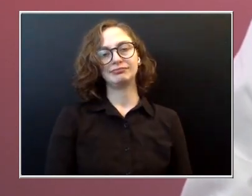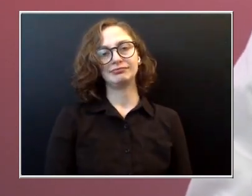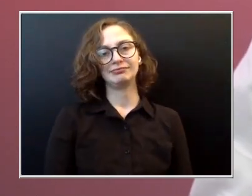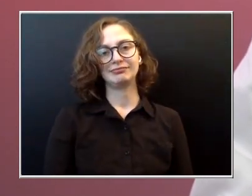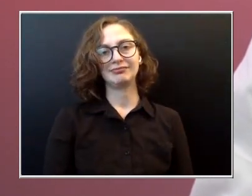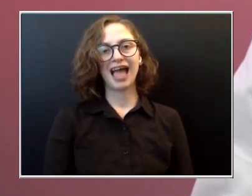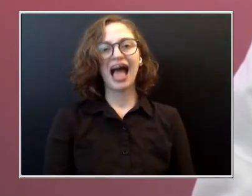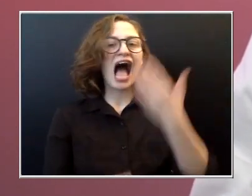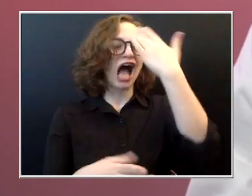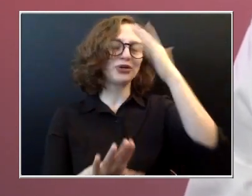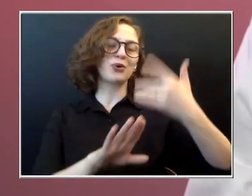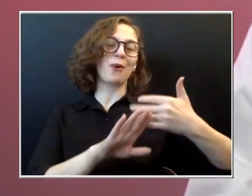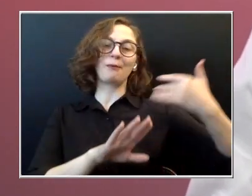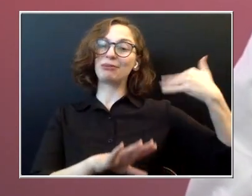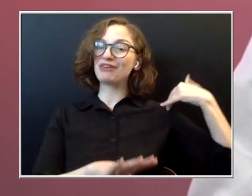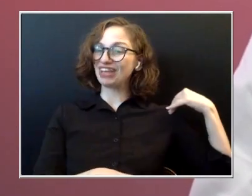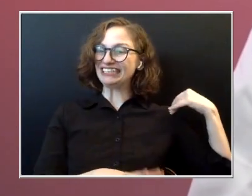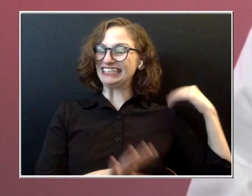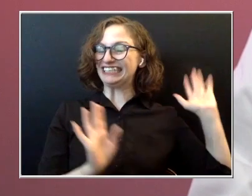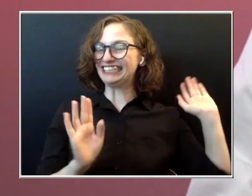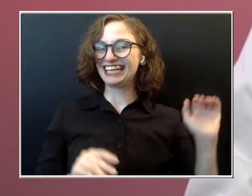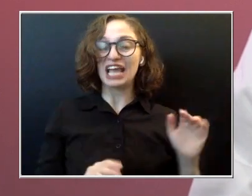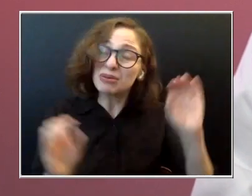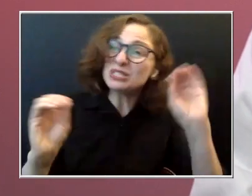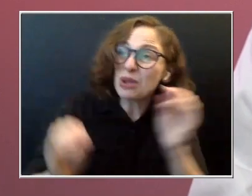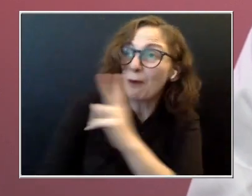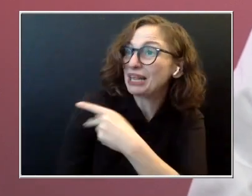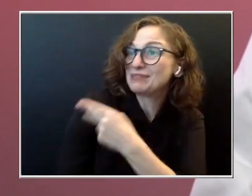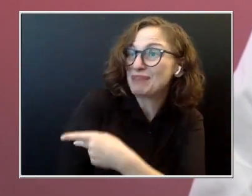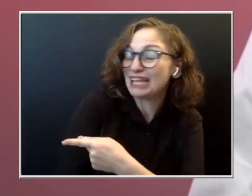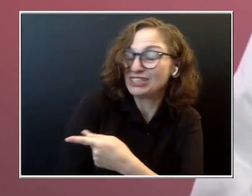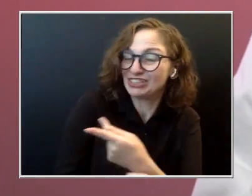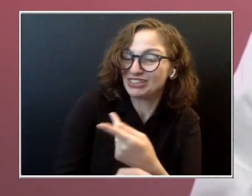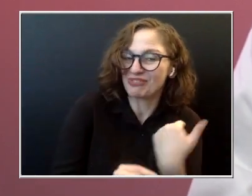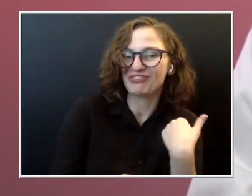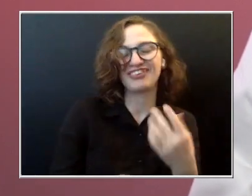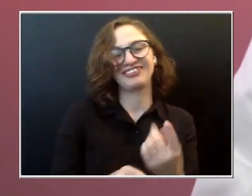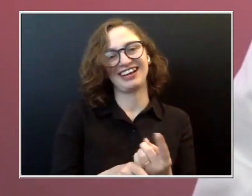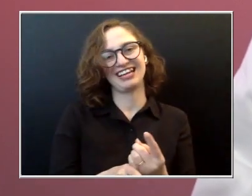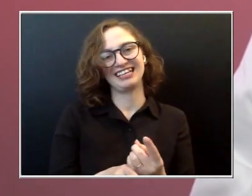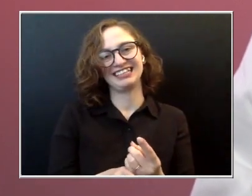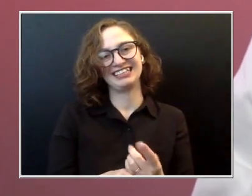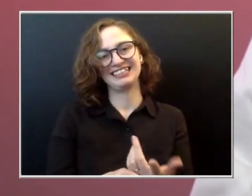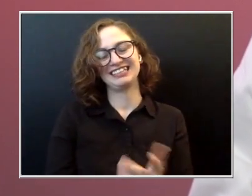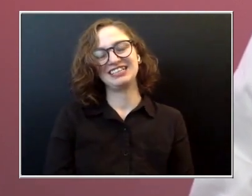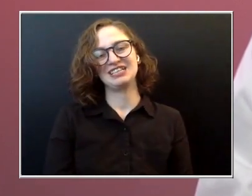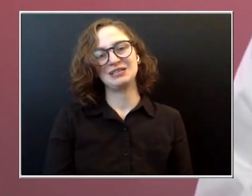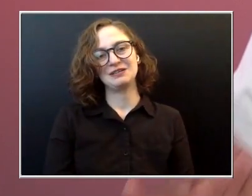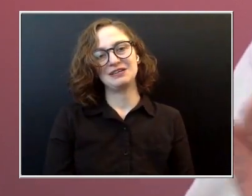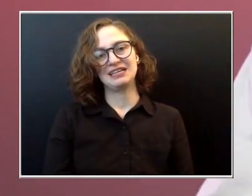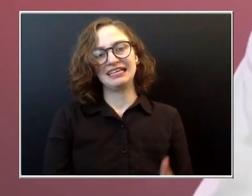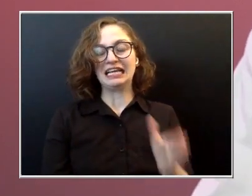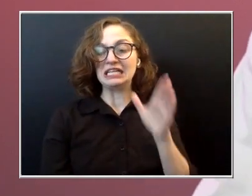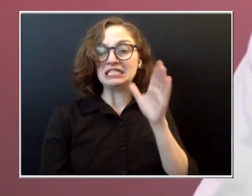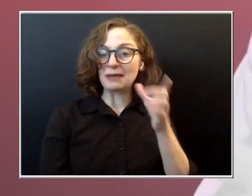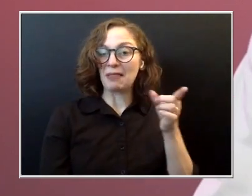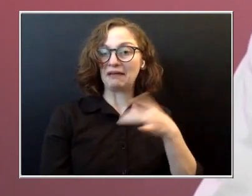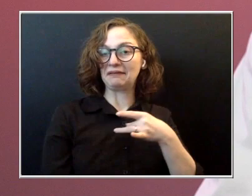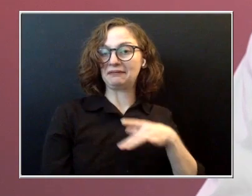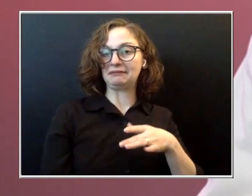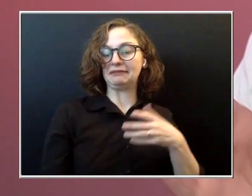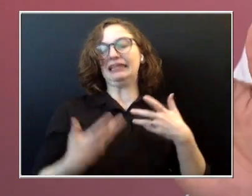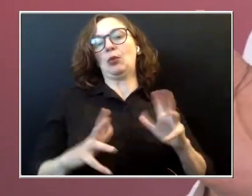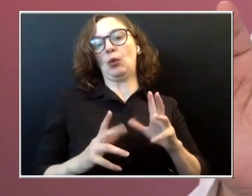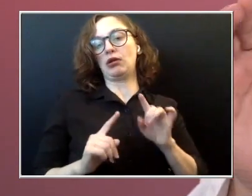seem like he was nobody's patient before you. It didn't seem like he didn't want to see doctors, and I didn't go into that part. But all the appointments